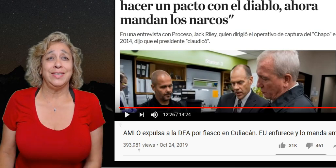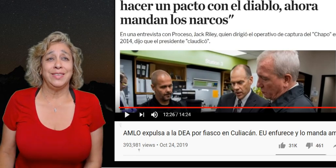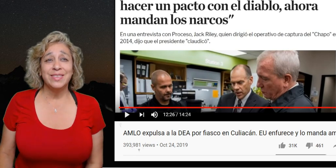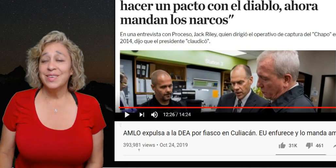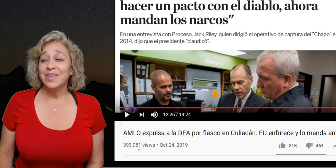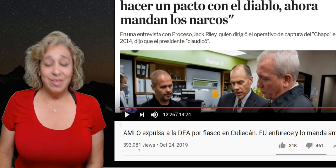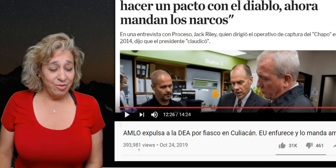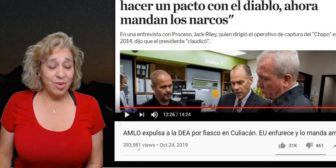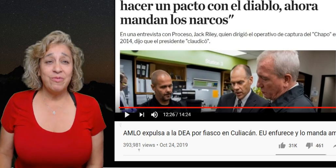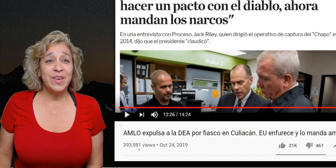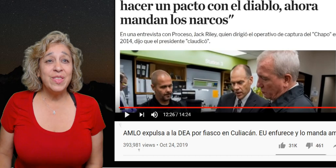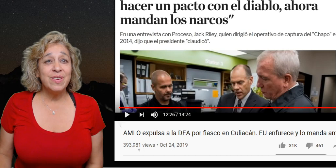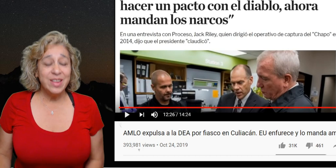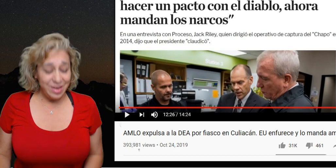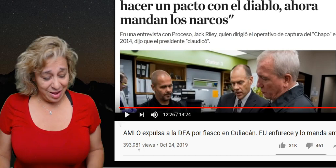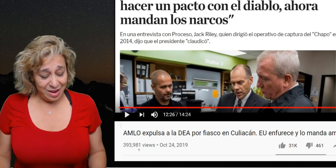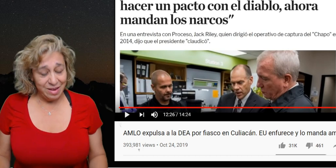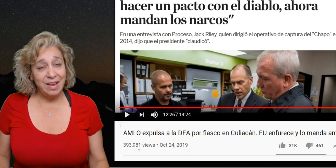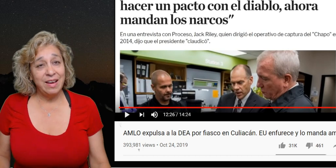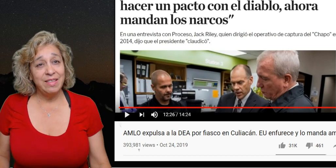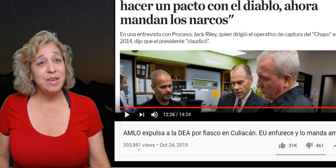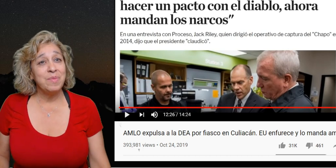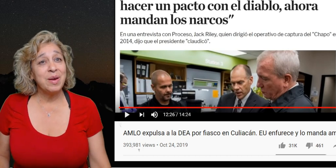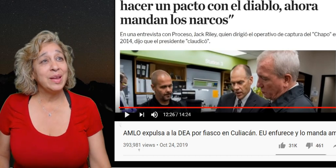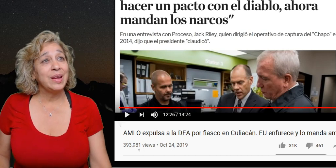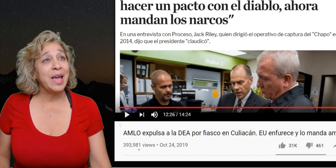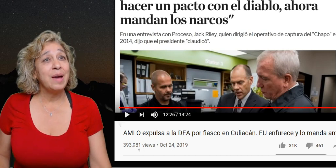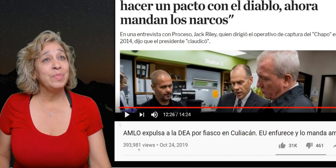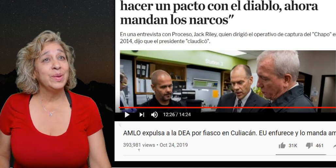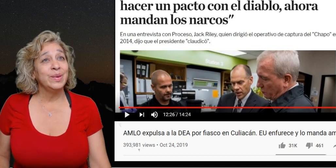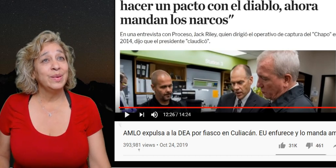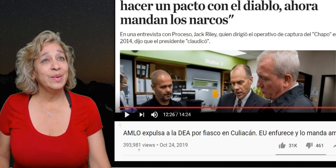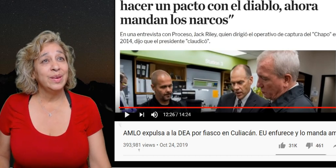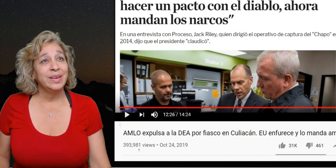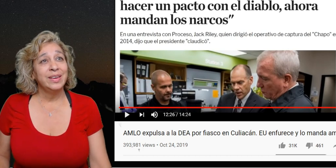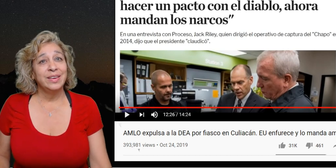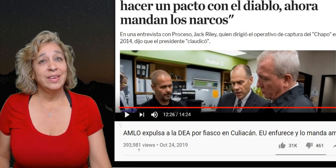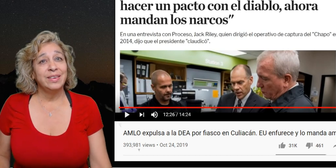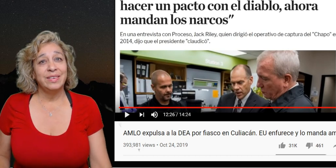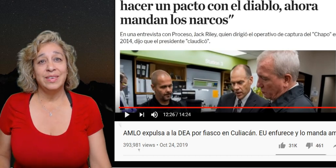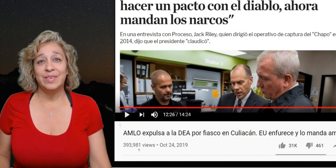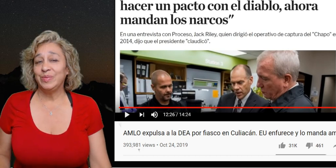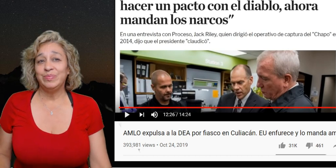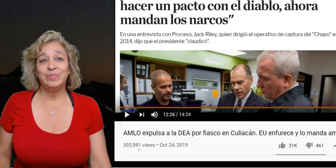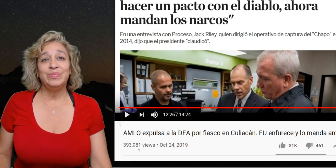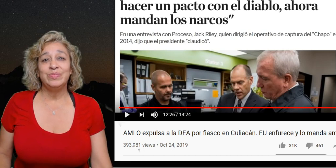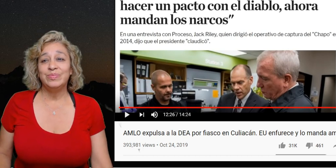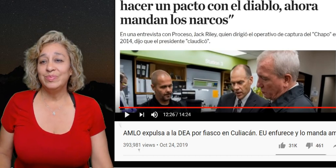what? For a feather in the American cap?